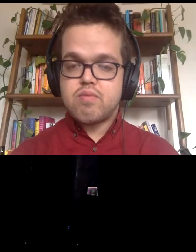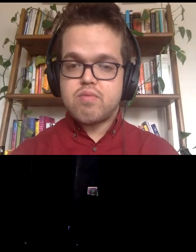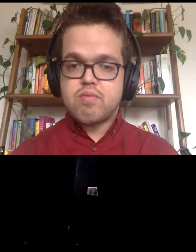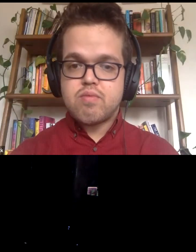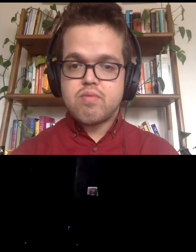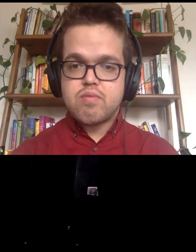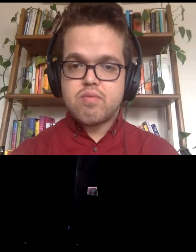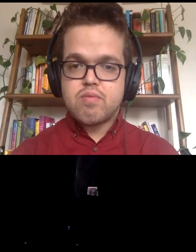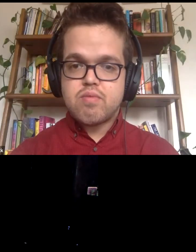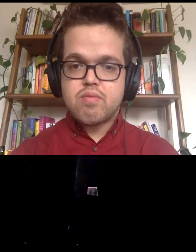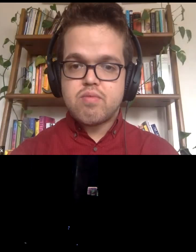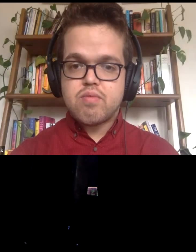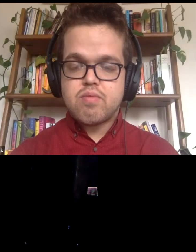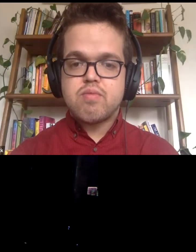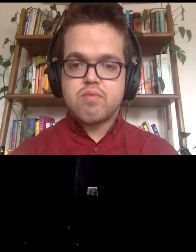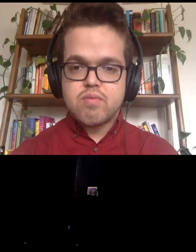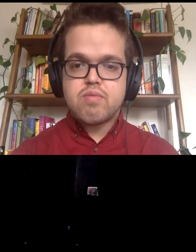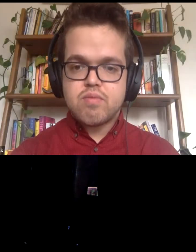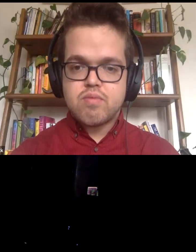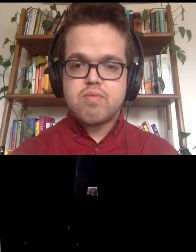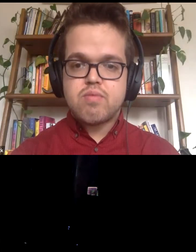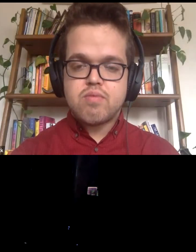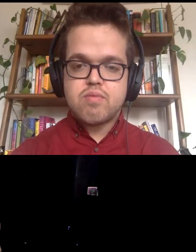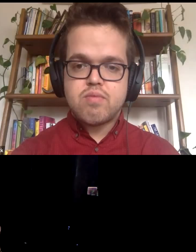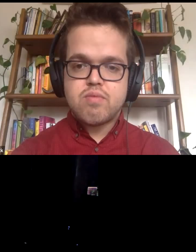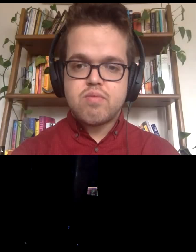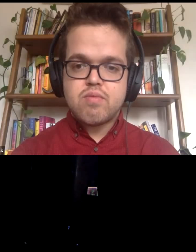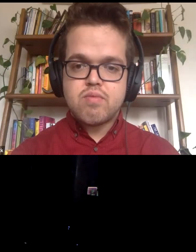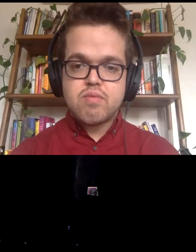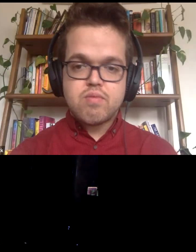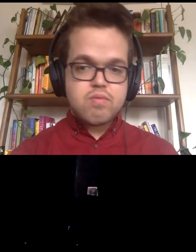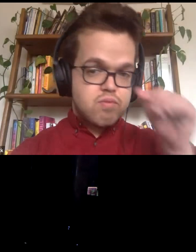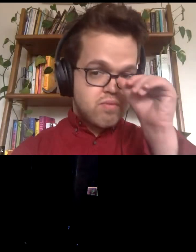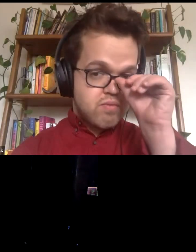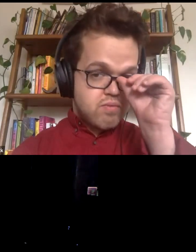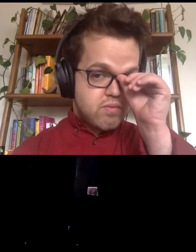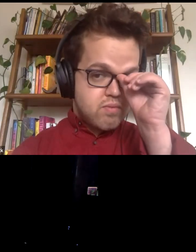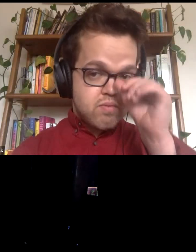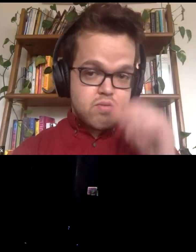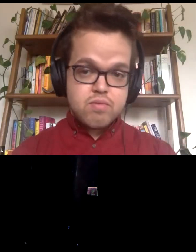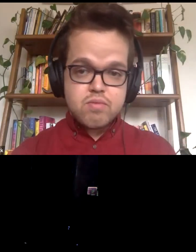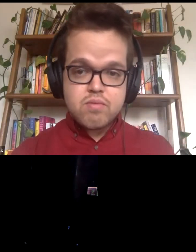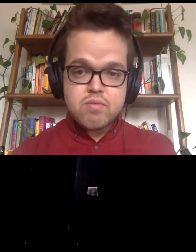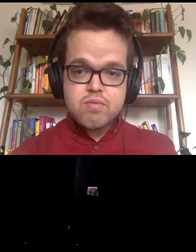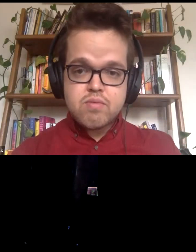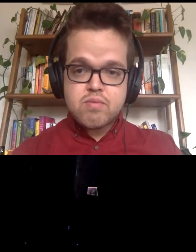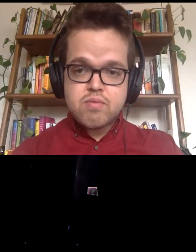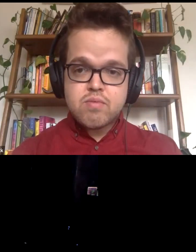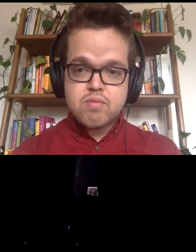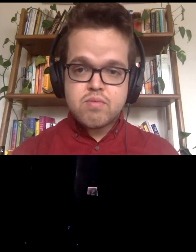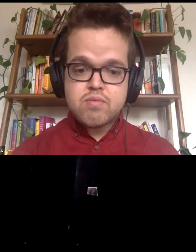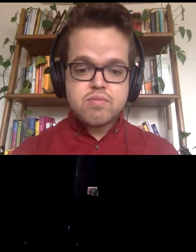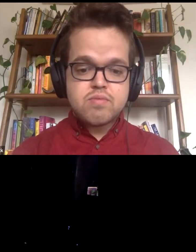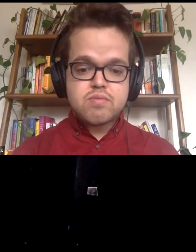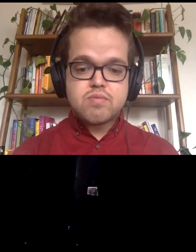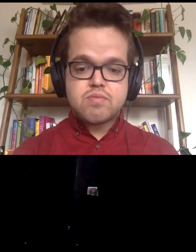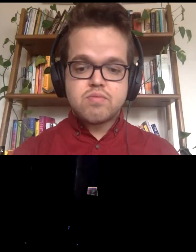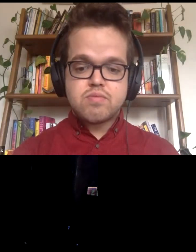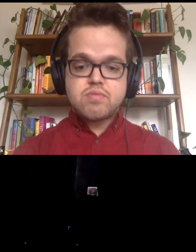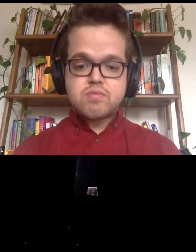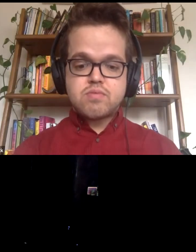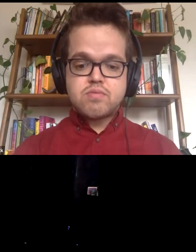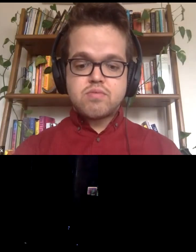I'm being negative, but just like I said to all the people,